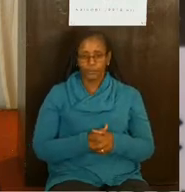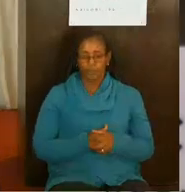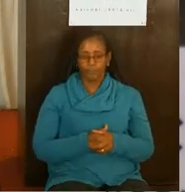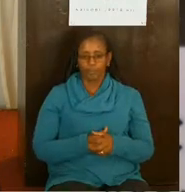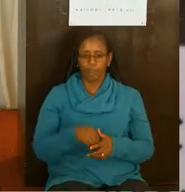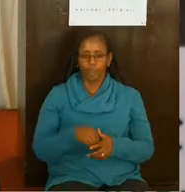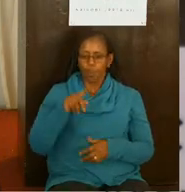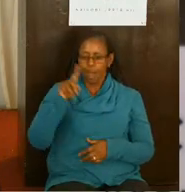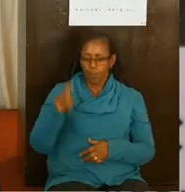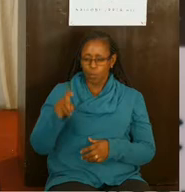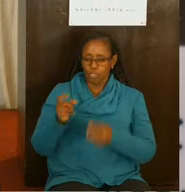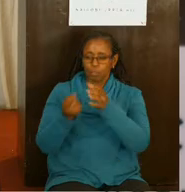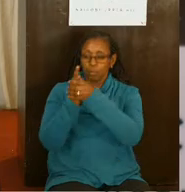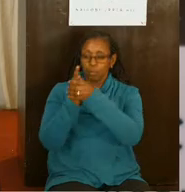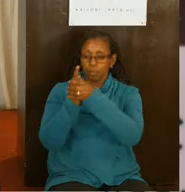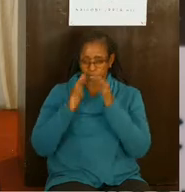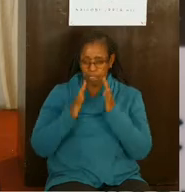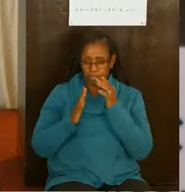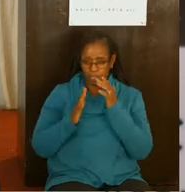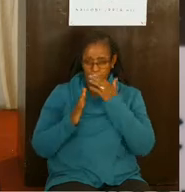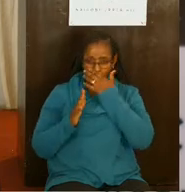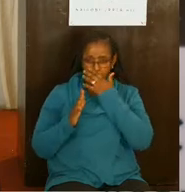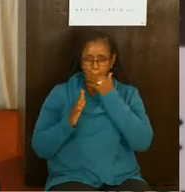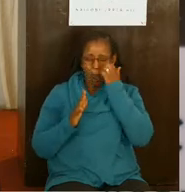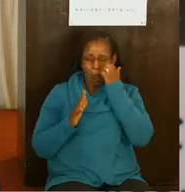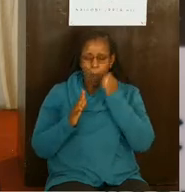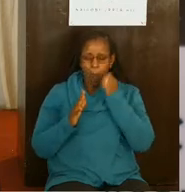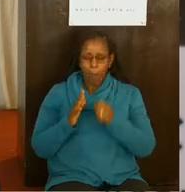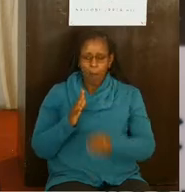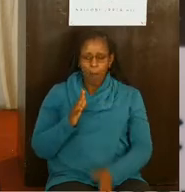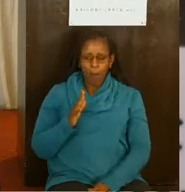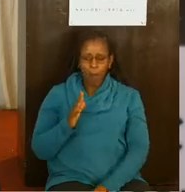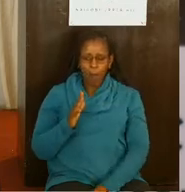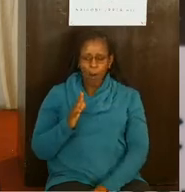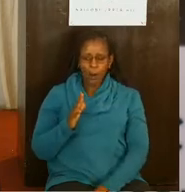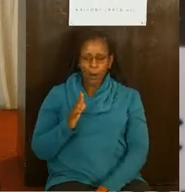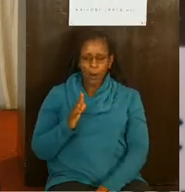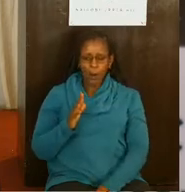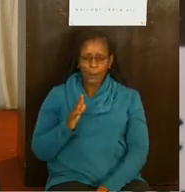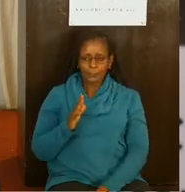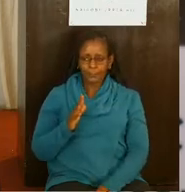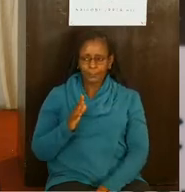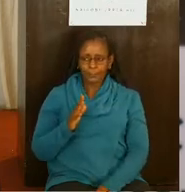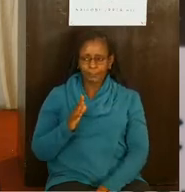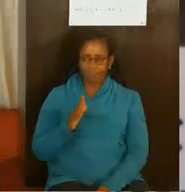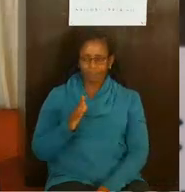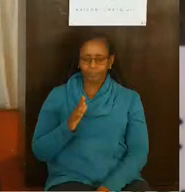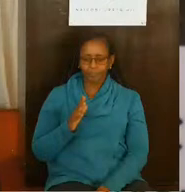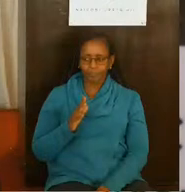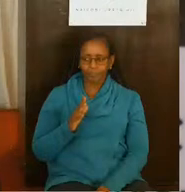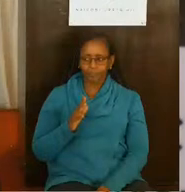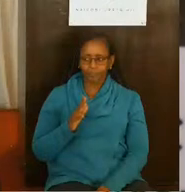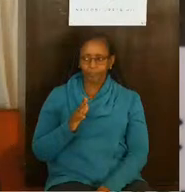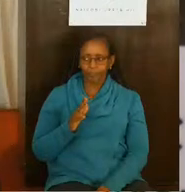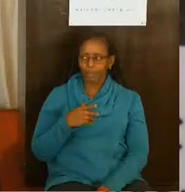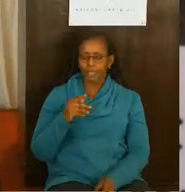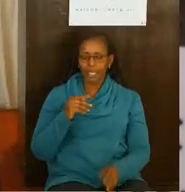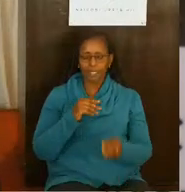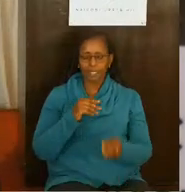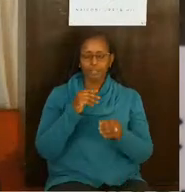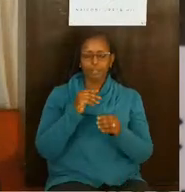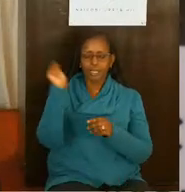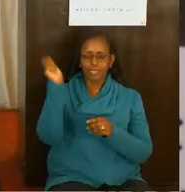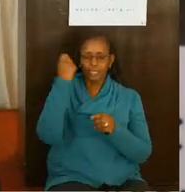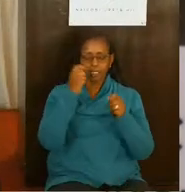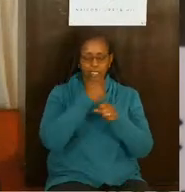raised that these uh the presidential what is working our group The working group is